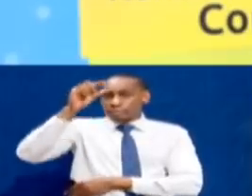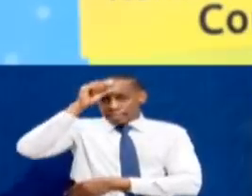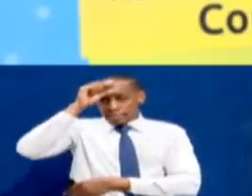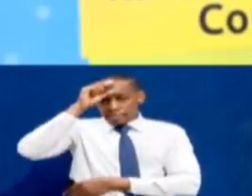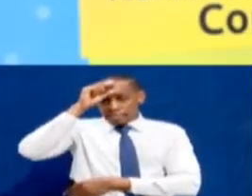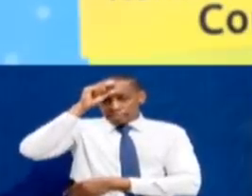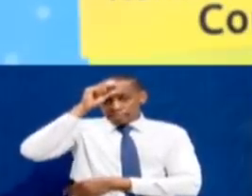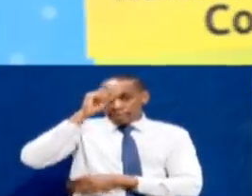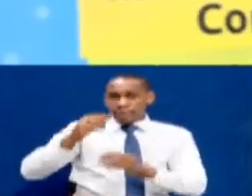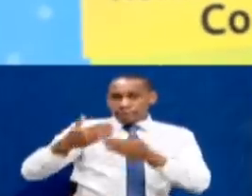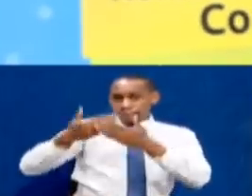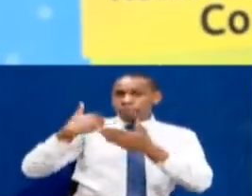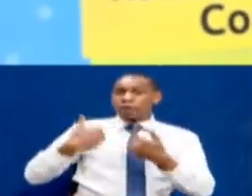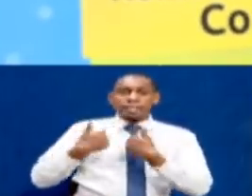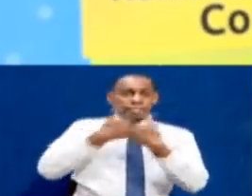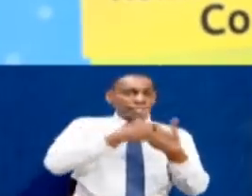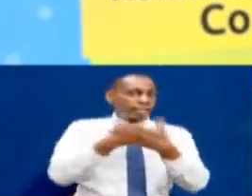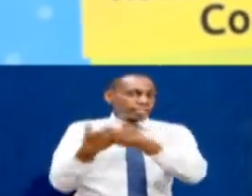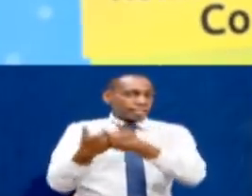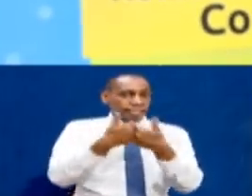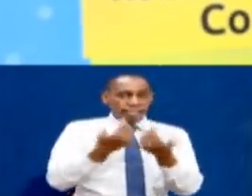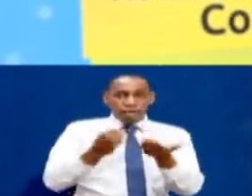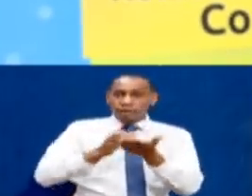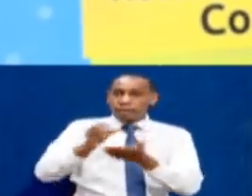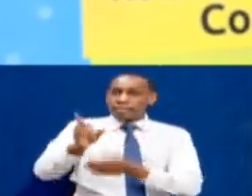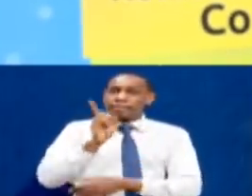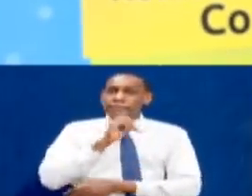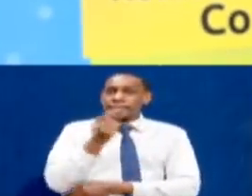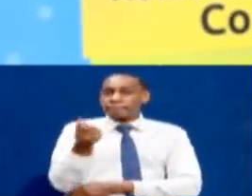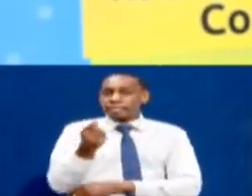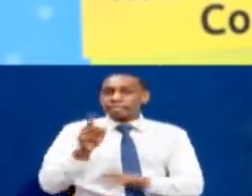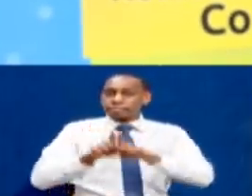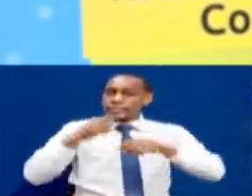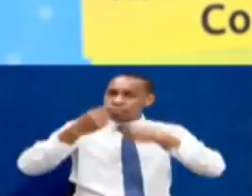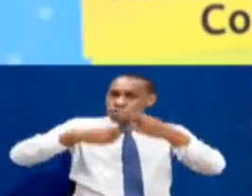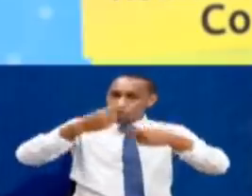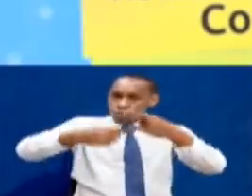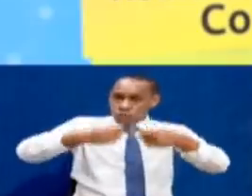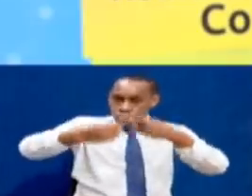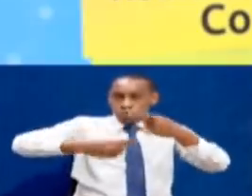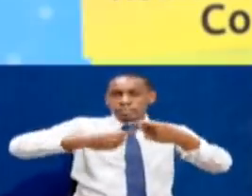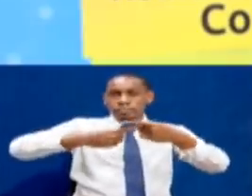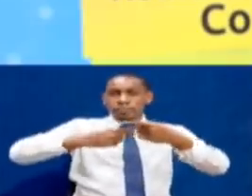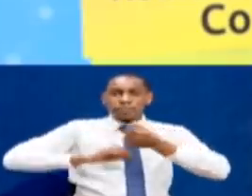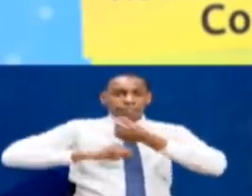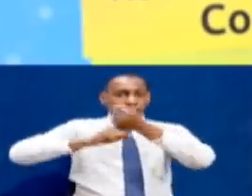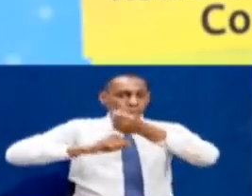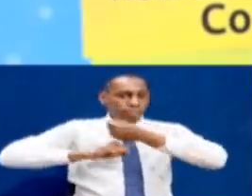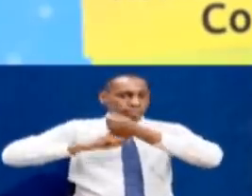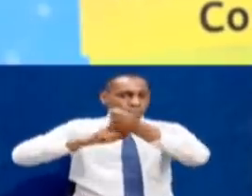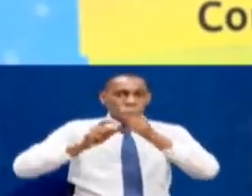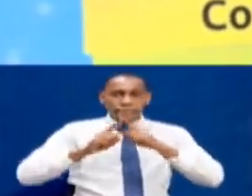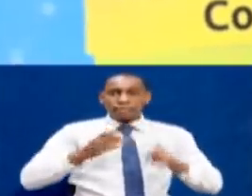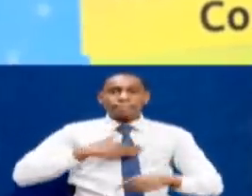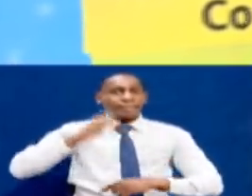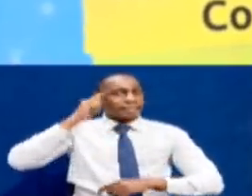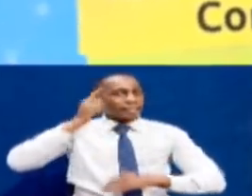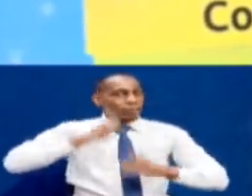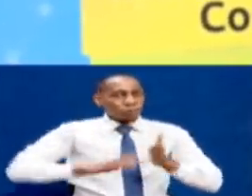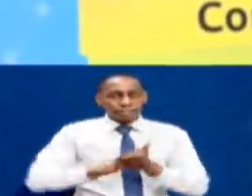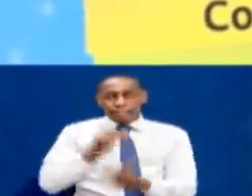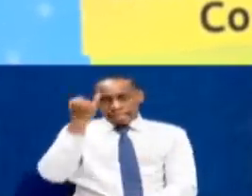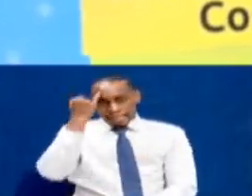governments. Originally, they were struggling. We have dispatched money, and we will continue to support. But I think that